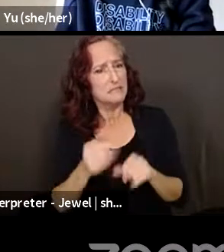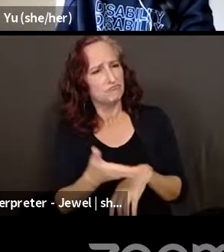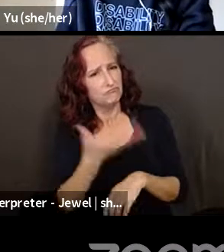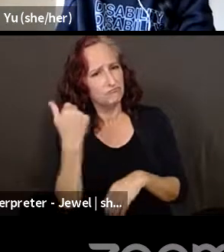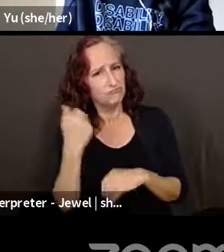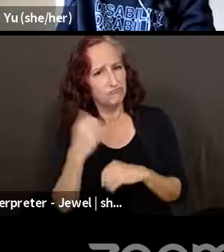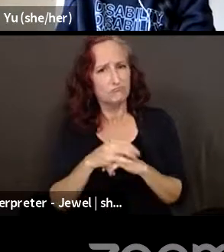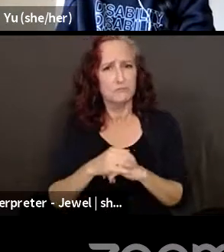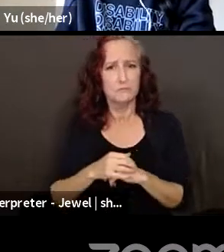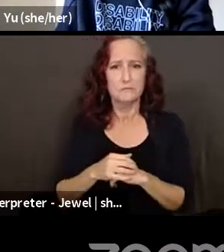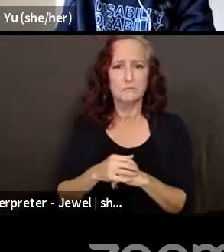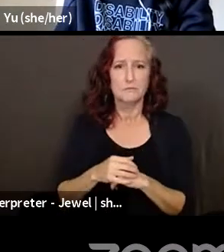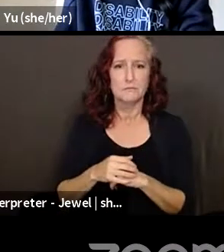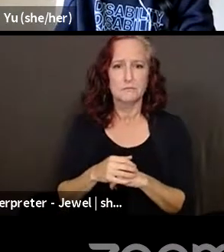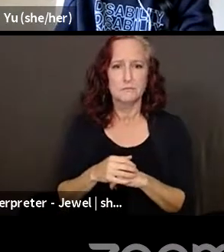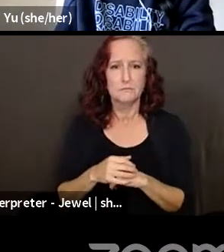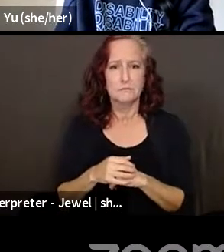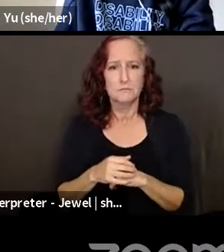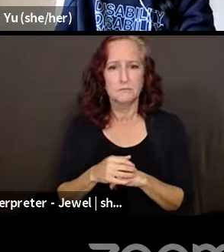it was about,